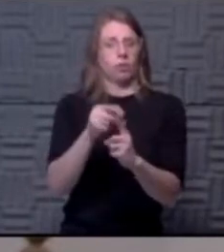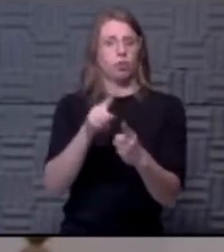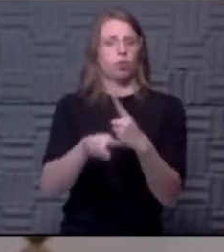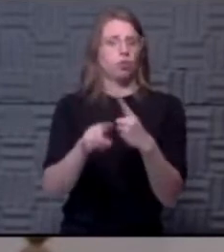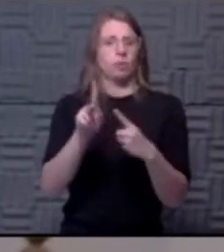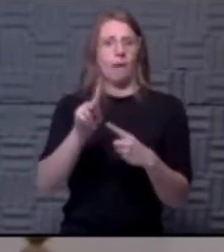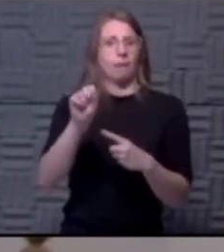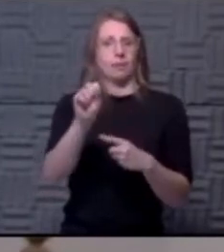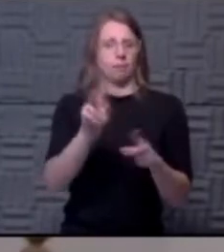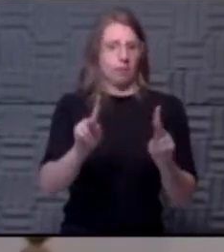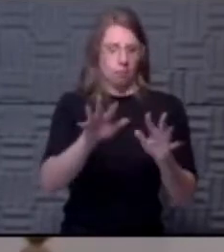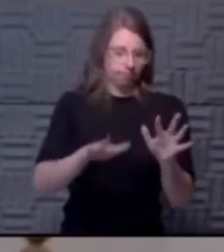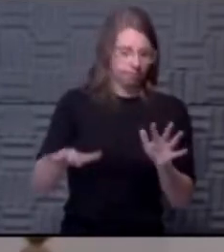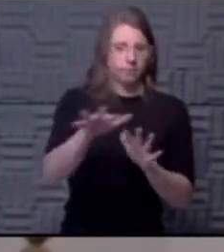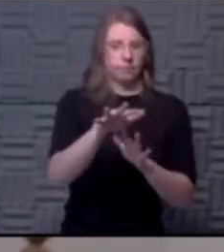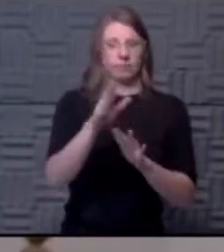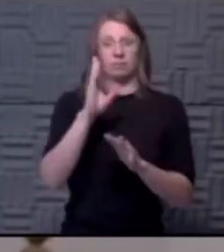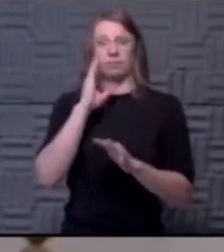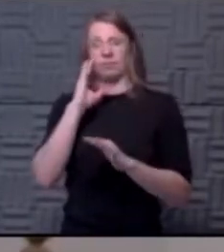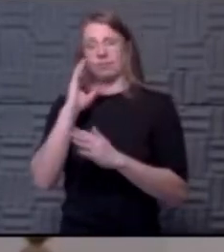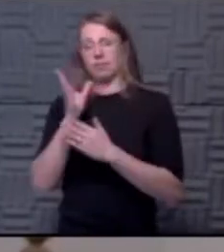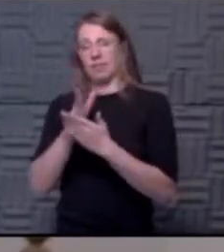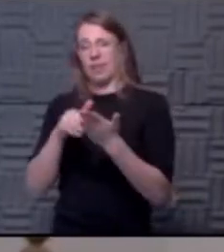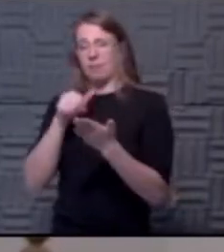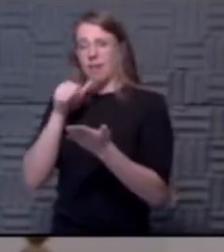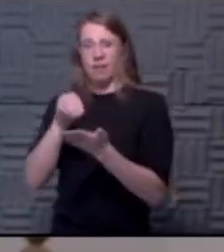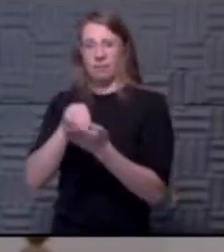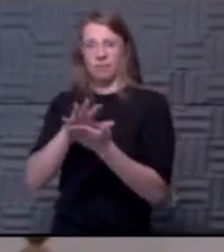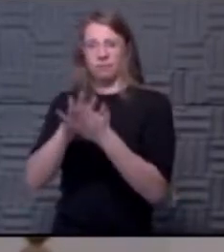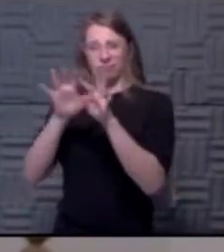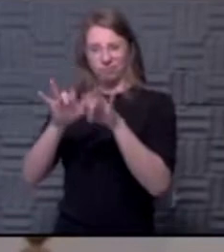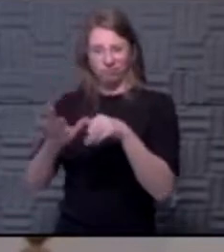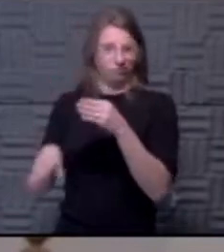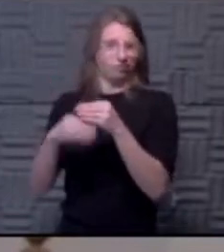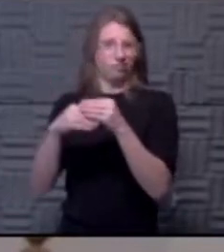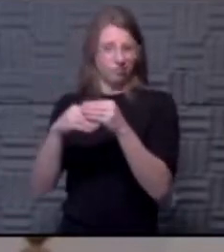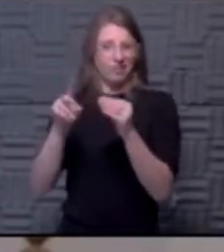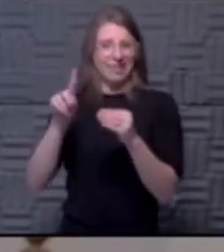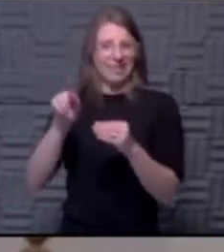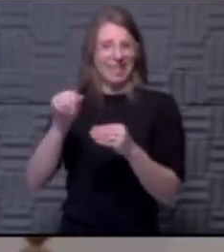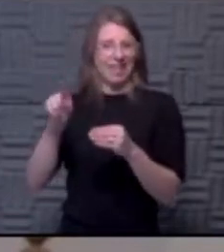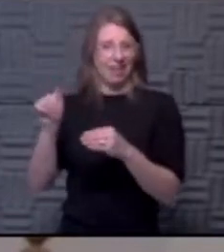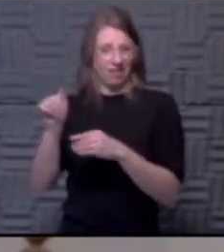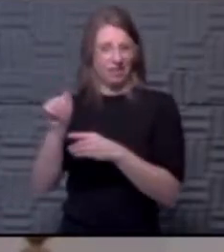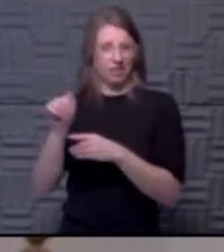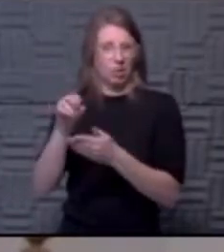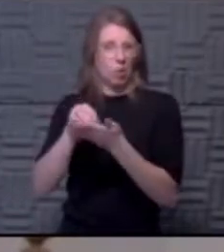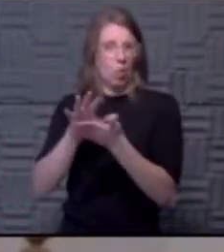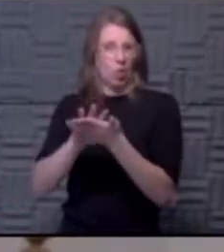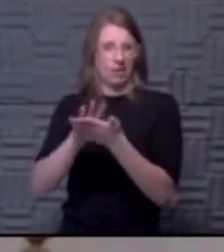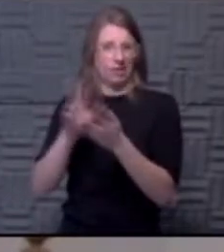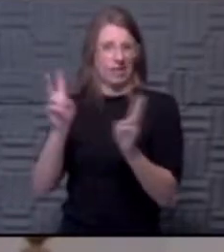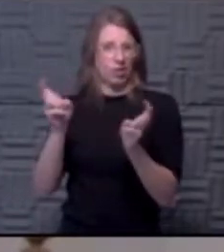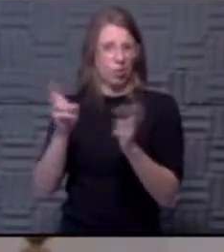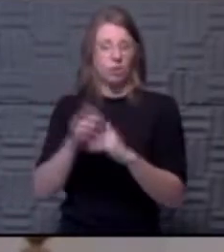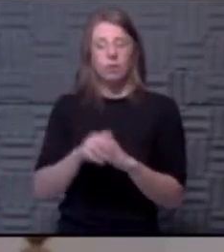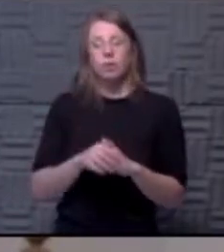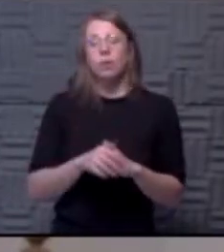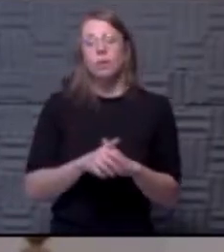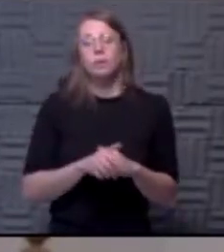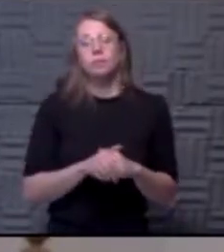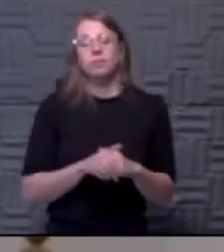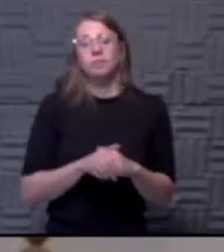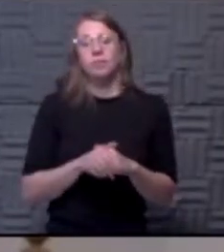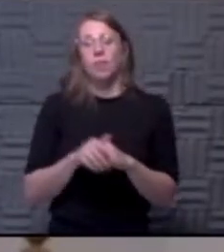We know there's more out there that are not quite yet recorded. You'll recall I talked about a data recording issue. We've done some workarounds